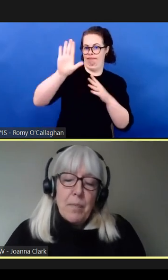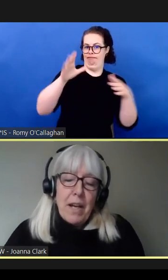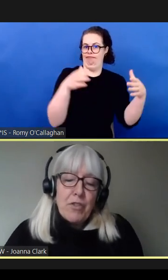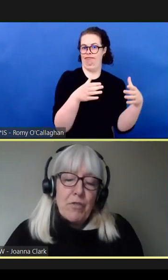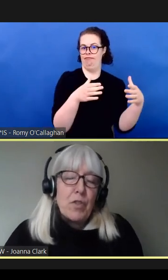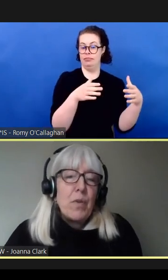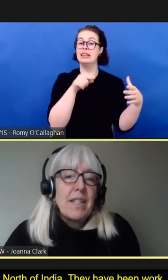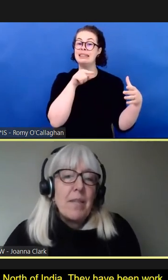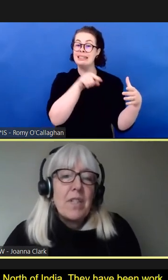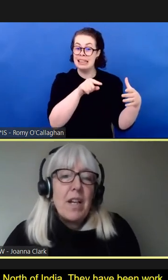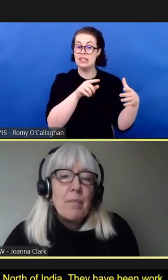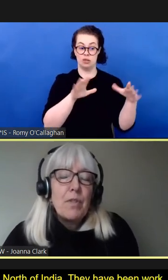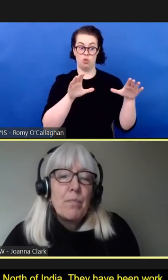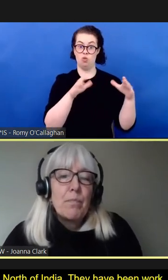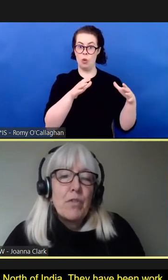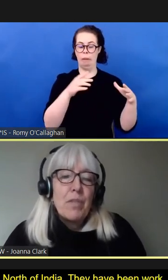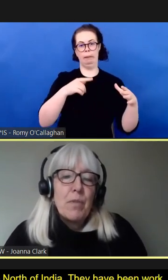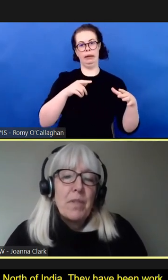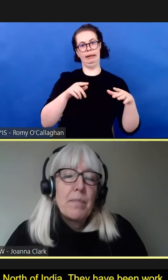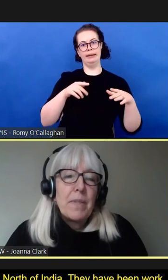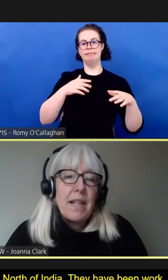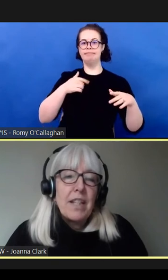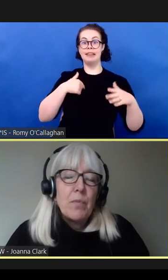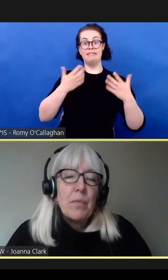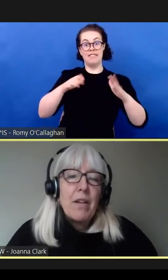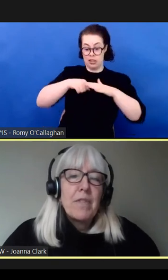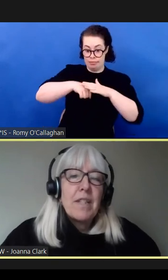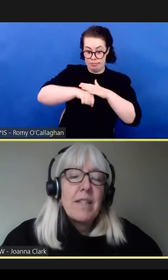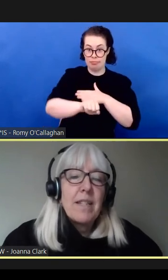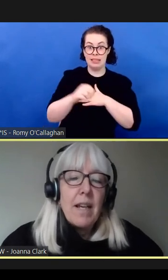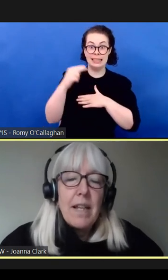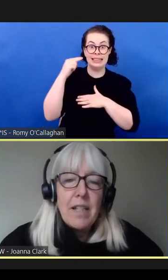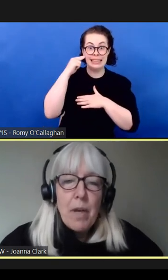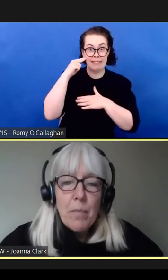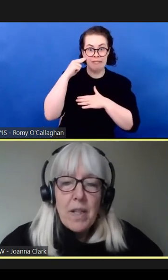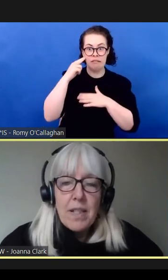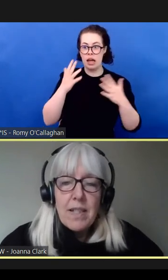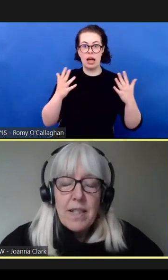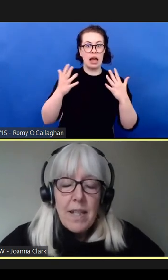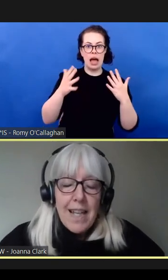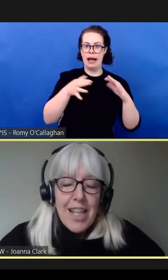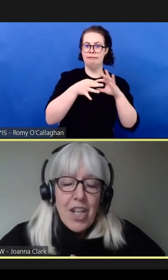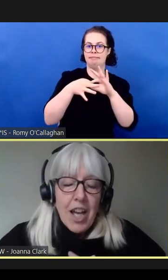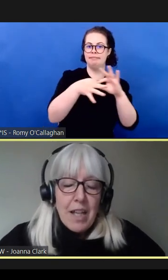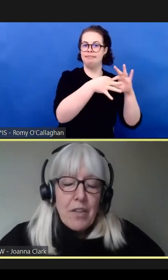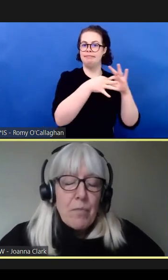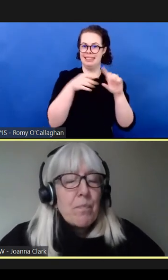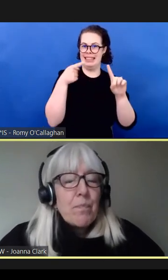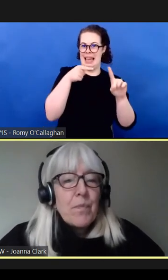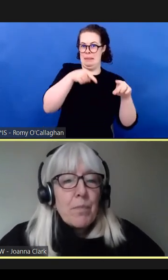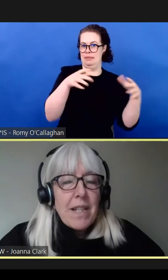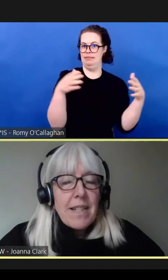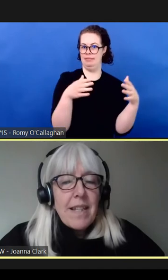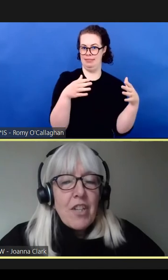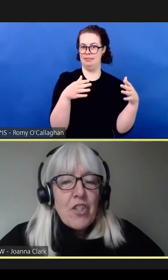working in the parents group for quite some time, and Protima will be telling you about this in a moment.